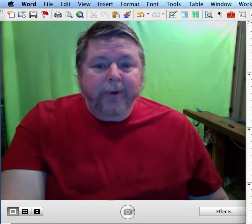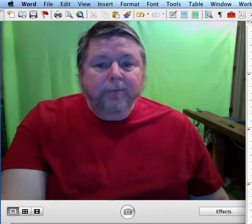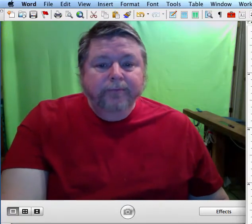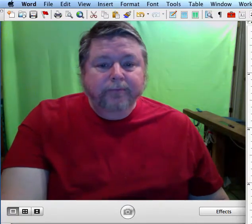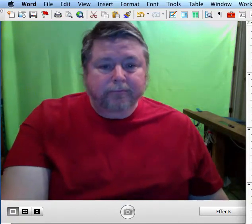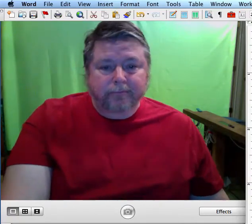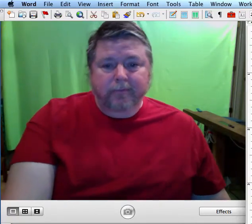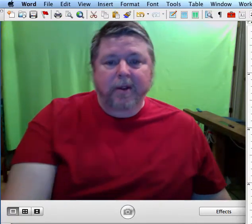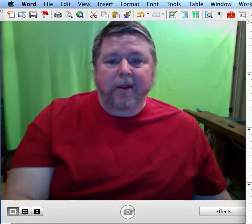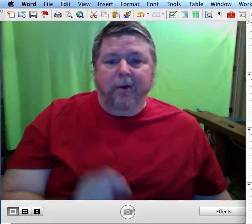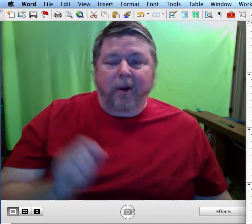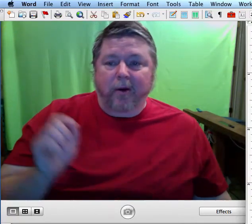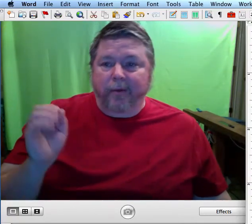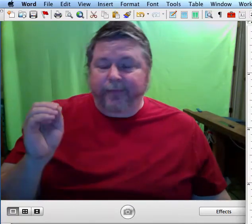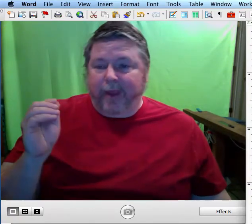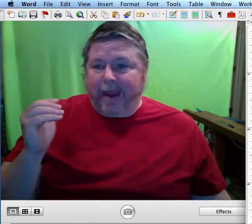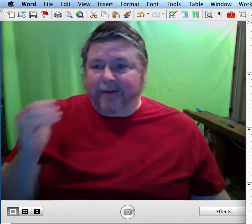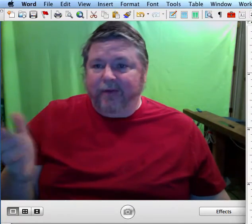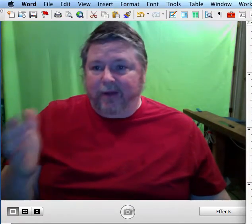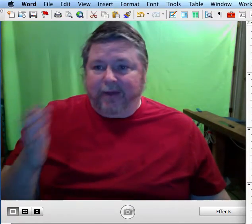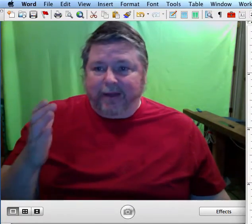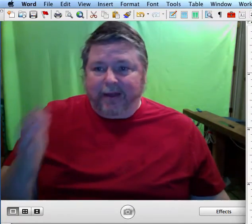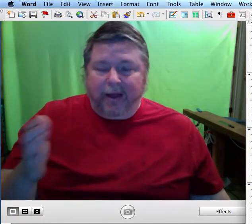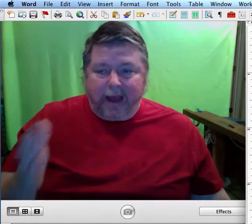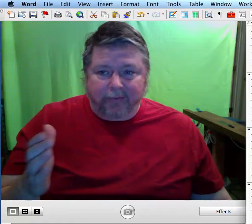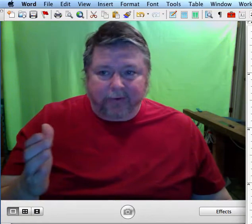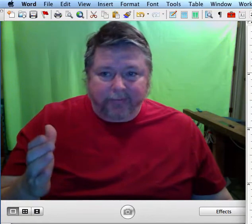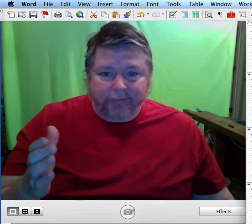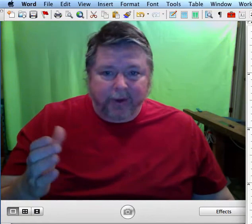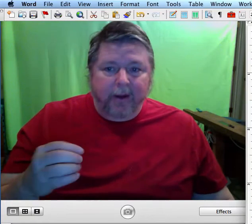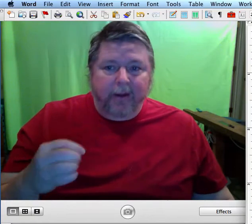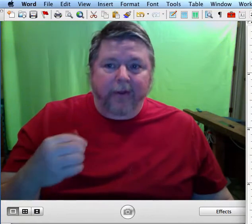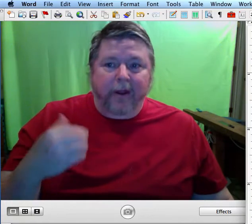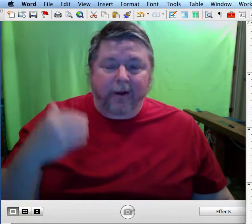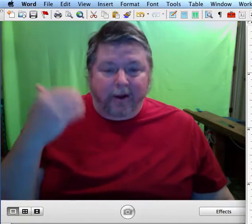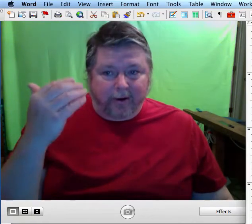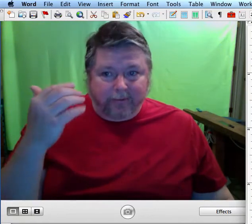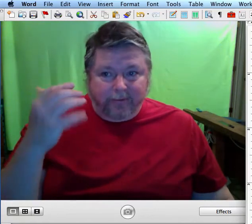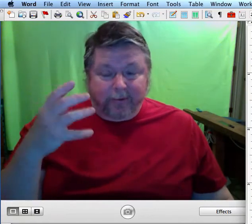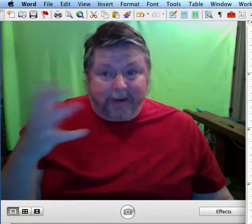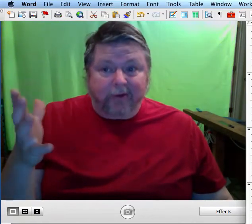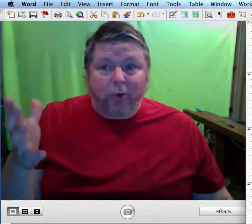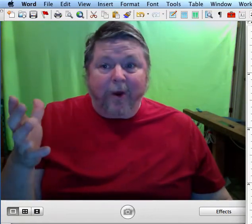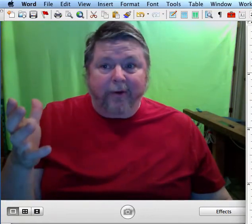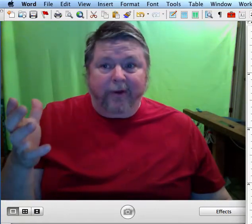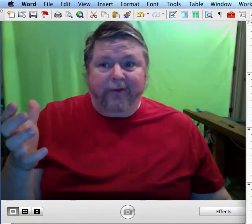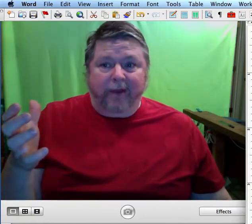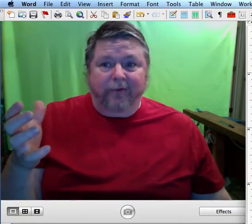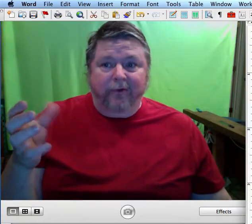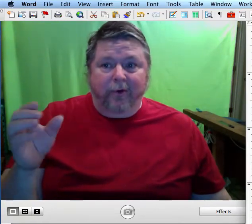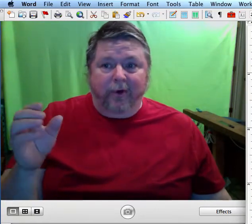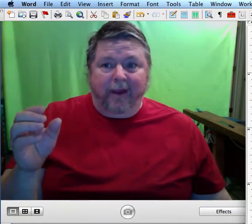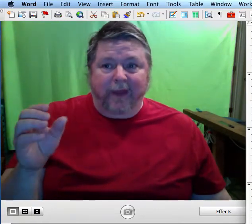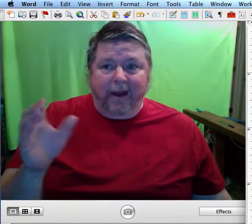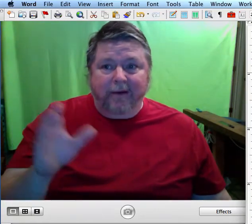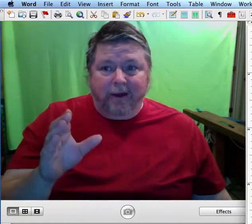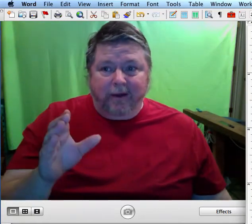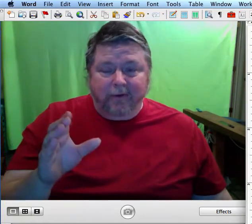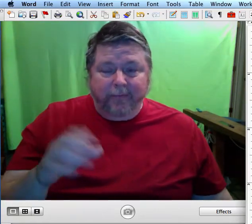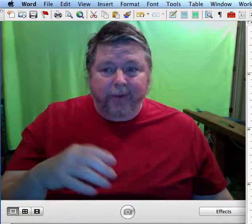there are activities in Canvas that are semantics awareness tests, or